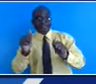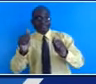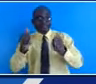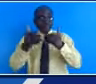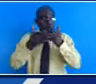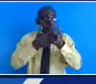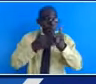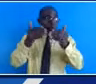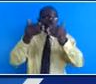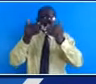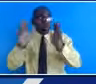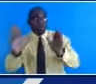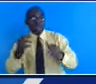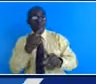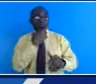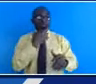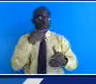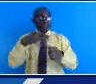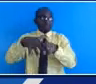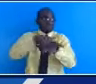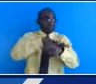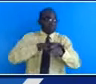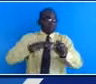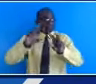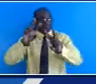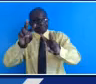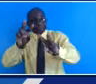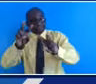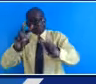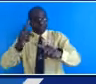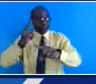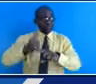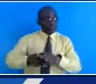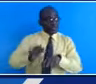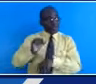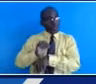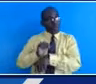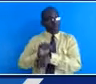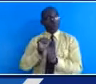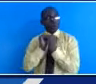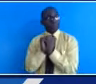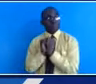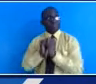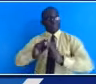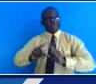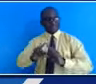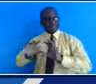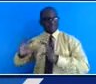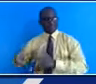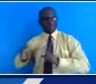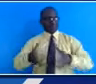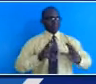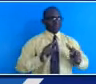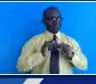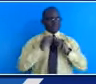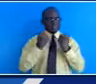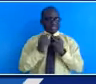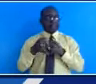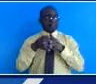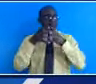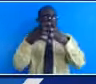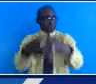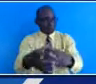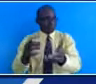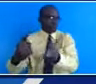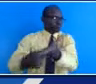other parts of our team with municipal governments to open municipal pools, try to help some of the private pools and the homeowner associations and